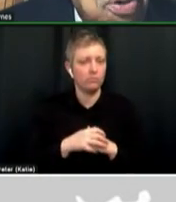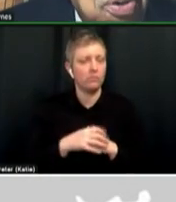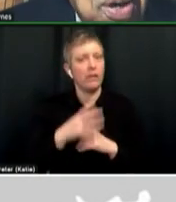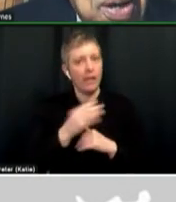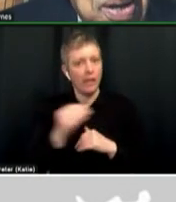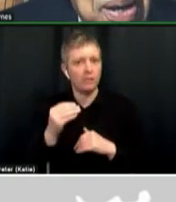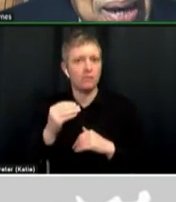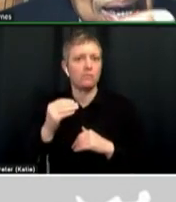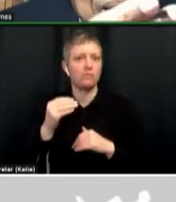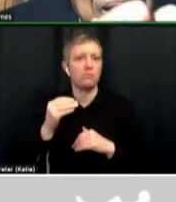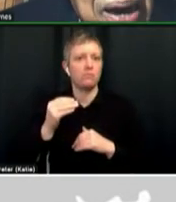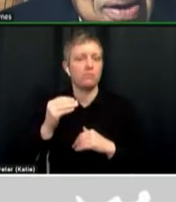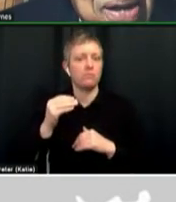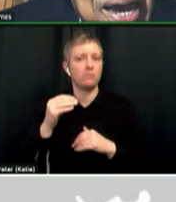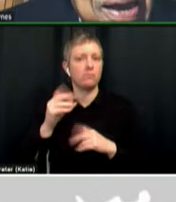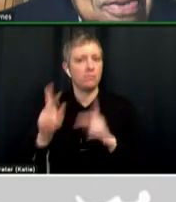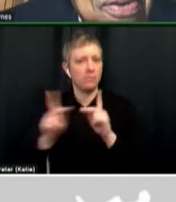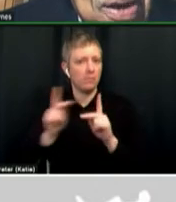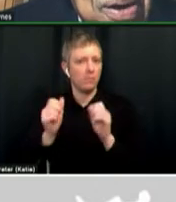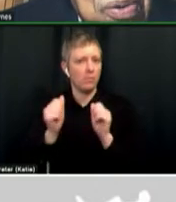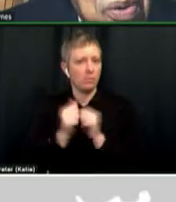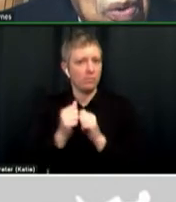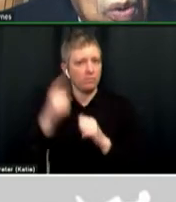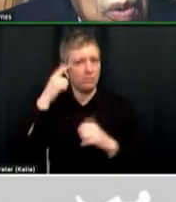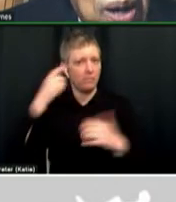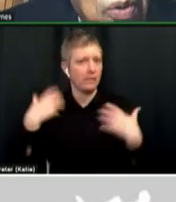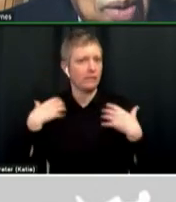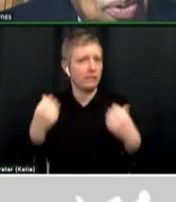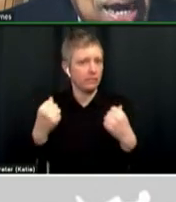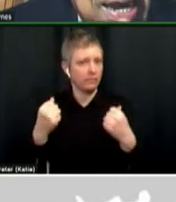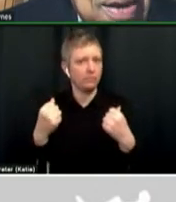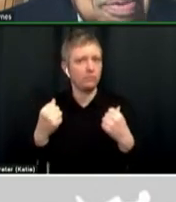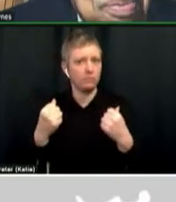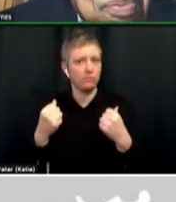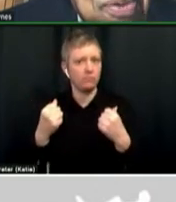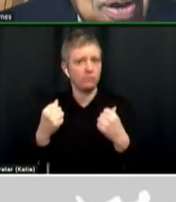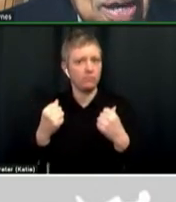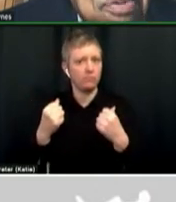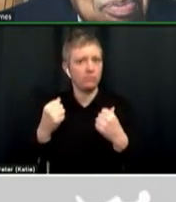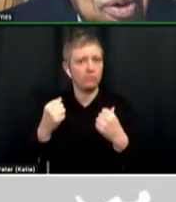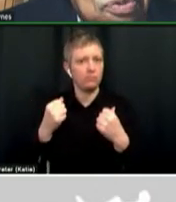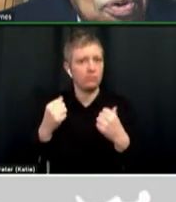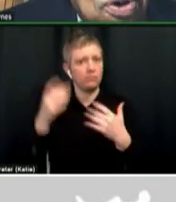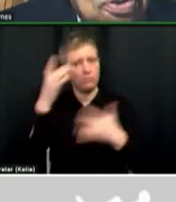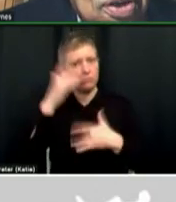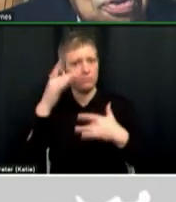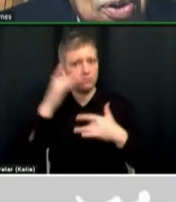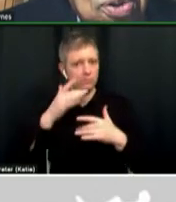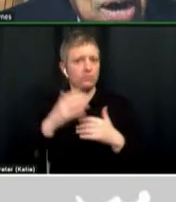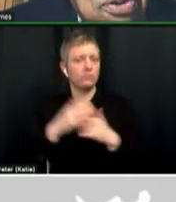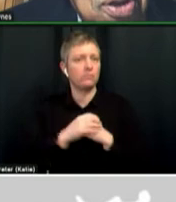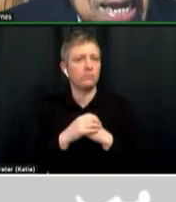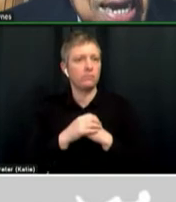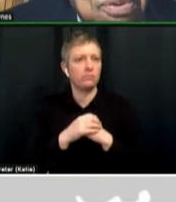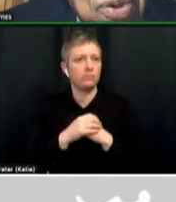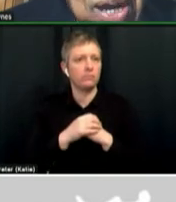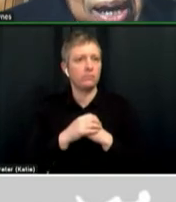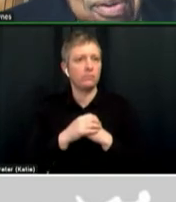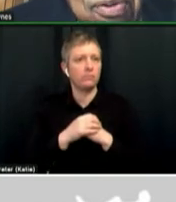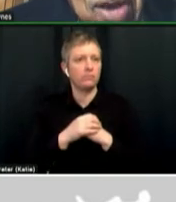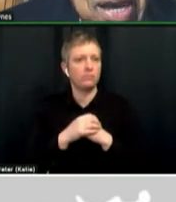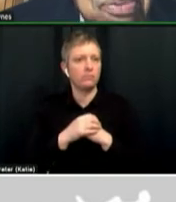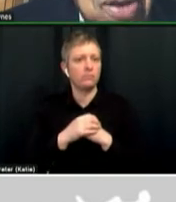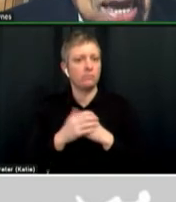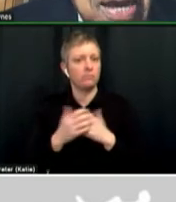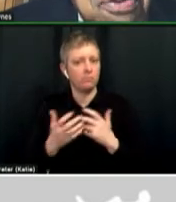And so in the context, we bring even before, since 2008 with